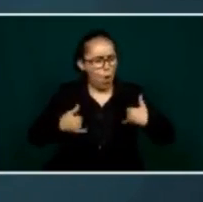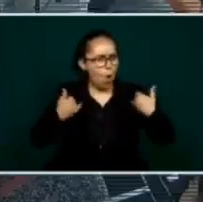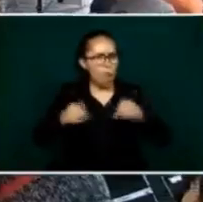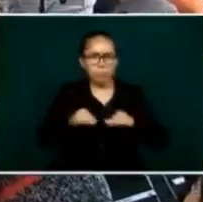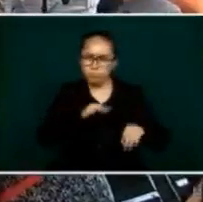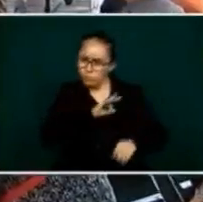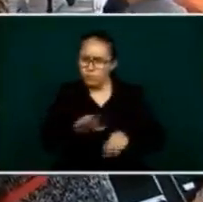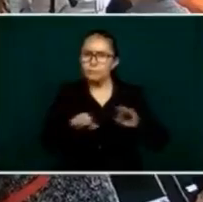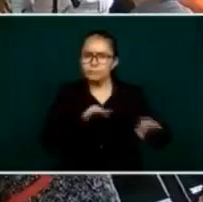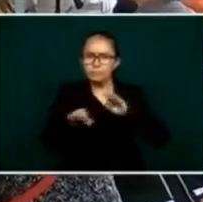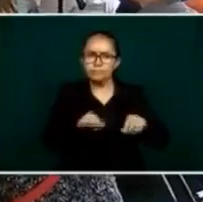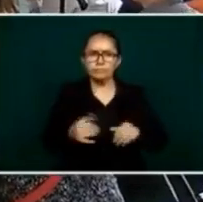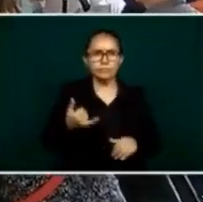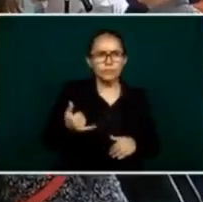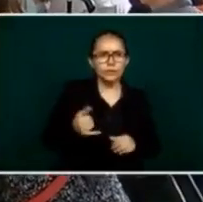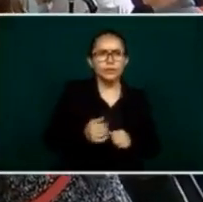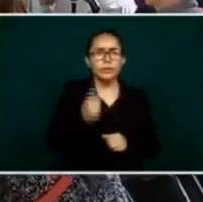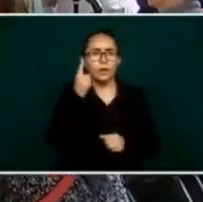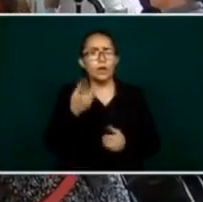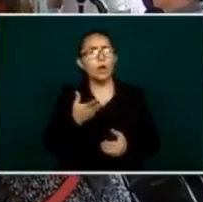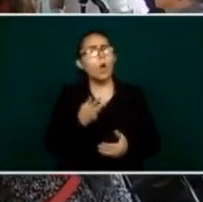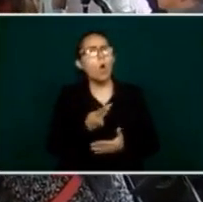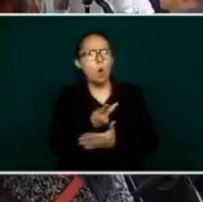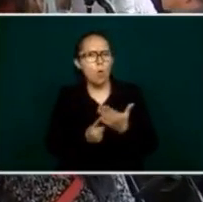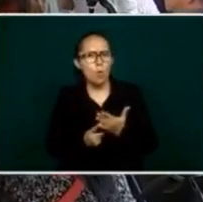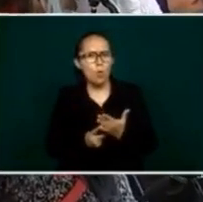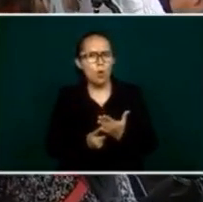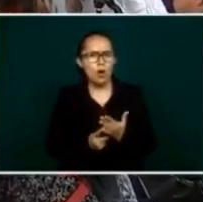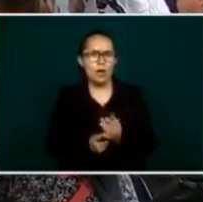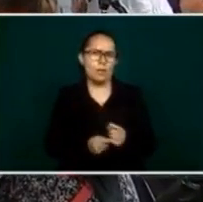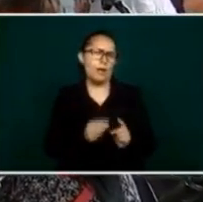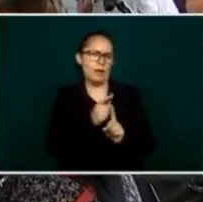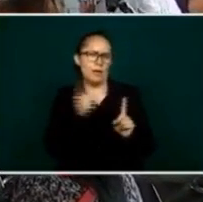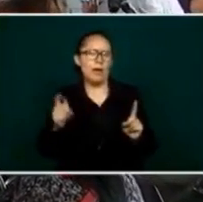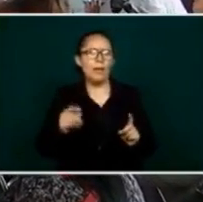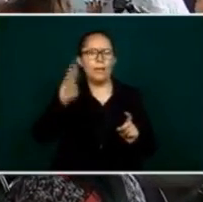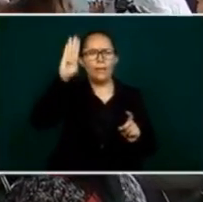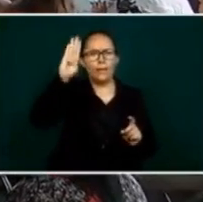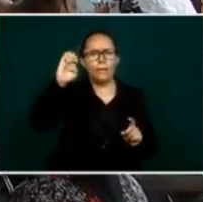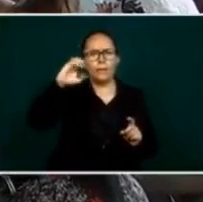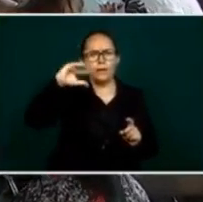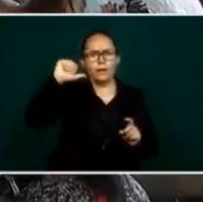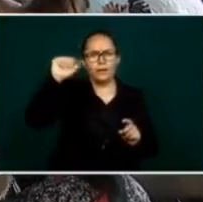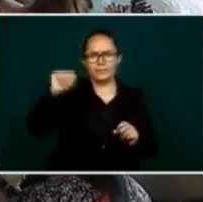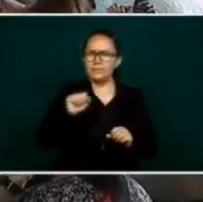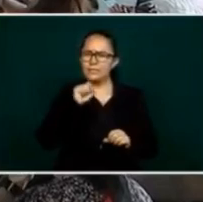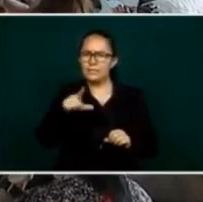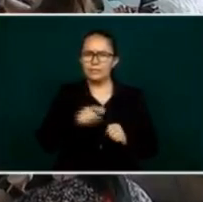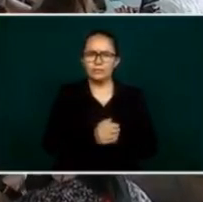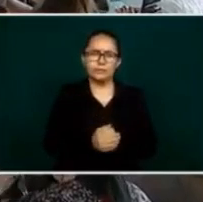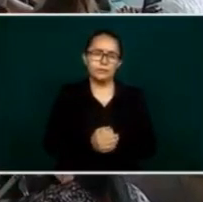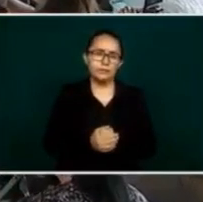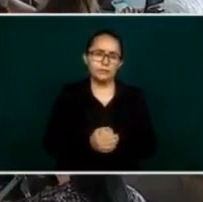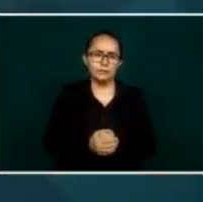building life, and there's a great plan